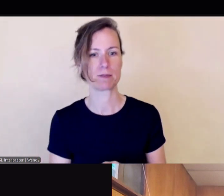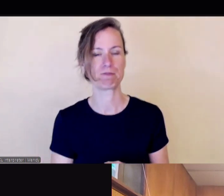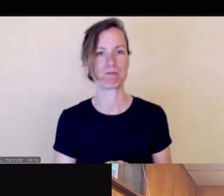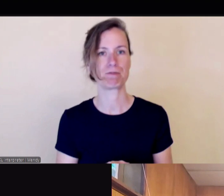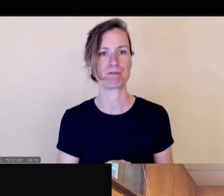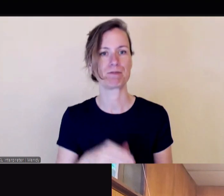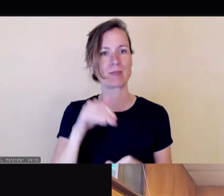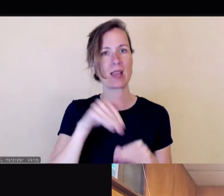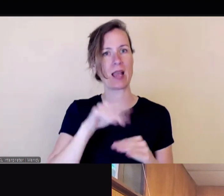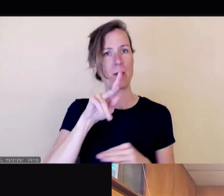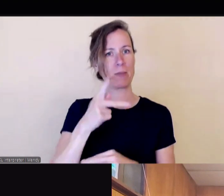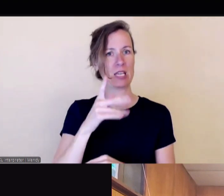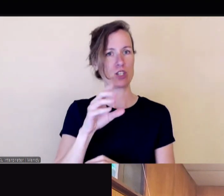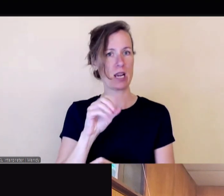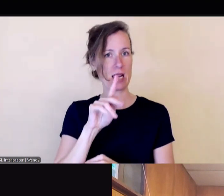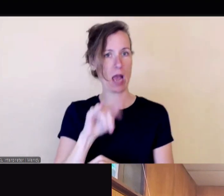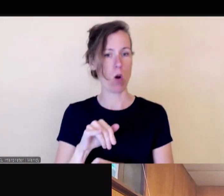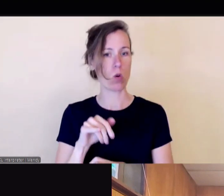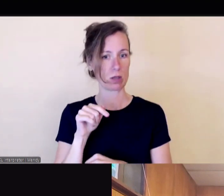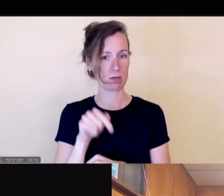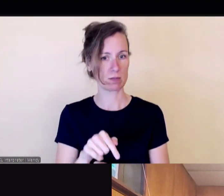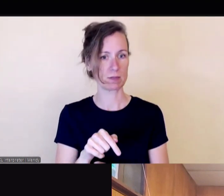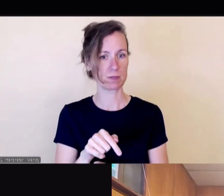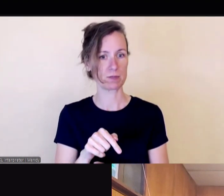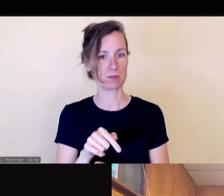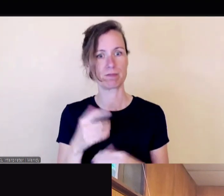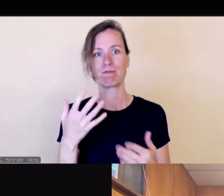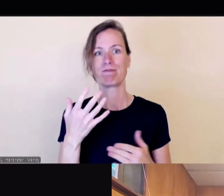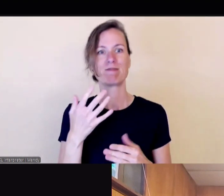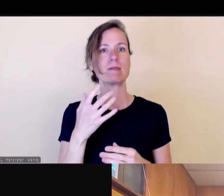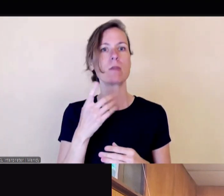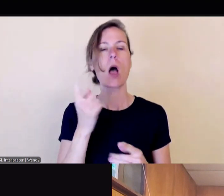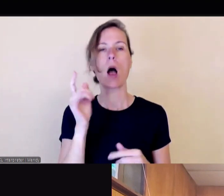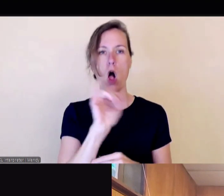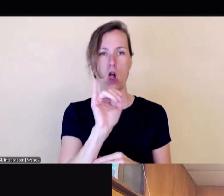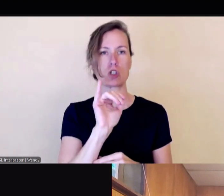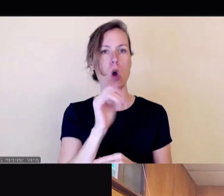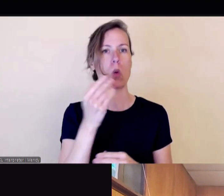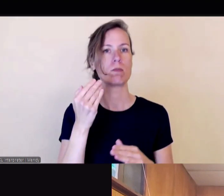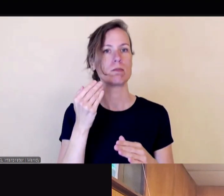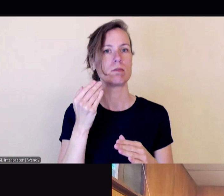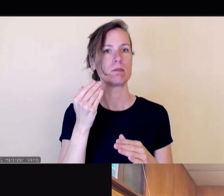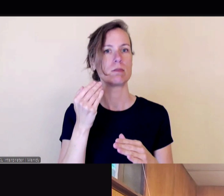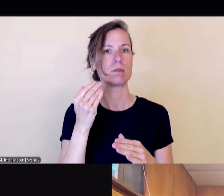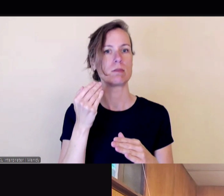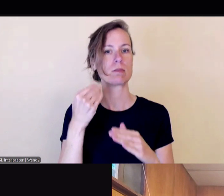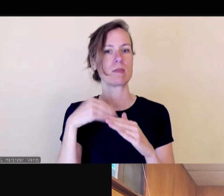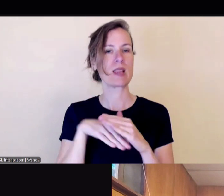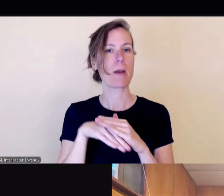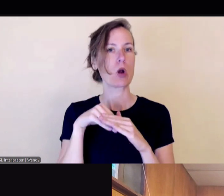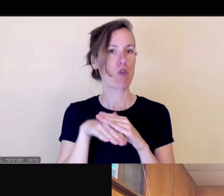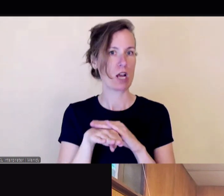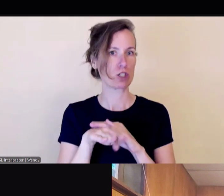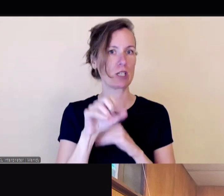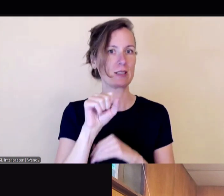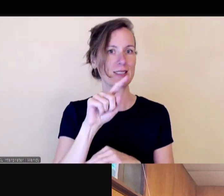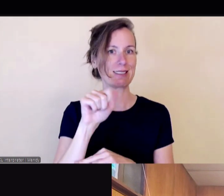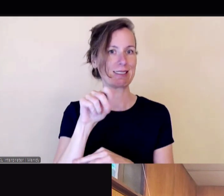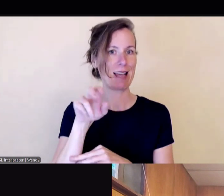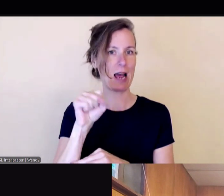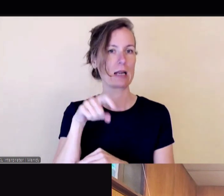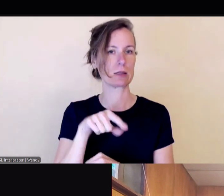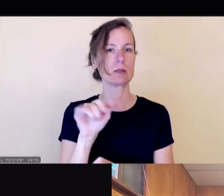to pick something at random, immigration status is protected as well. So there's no discrimination based on on immigration status